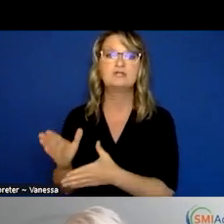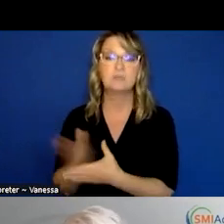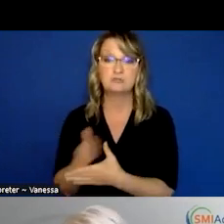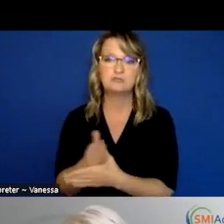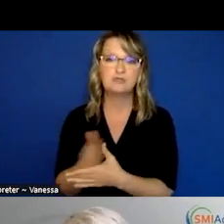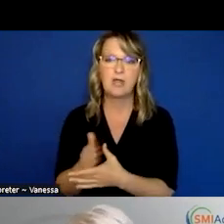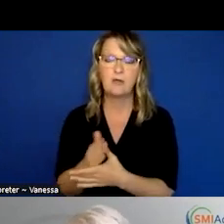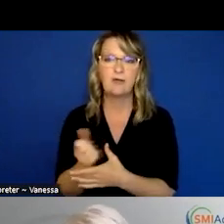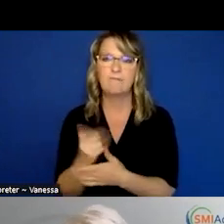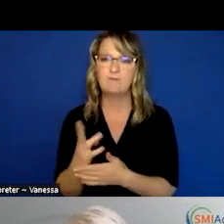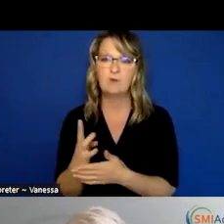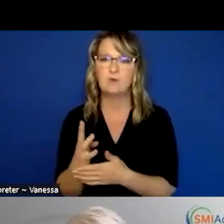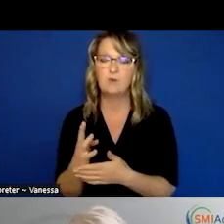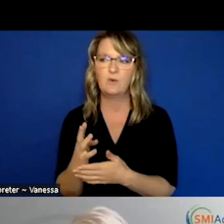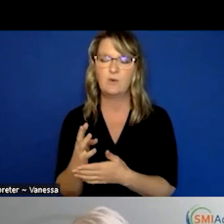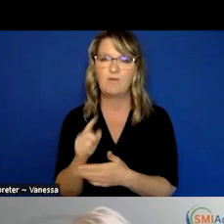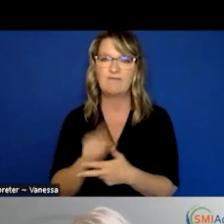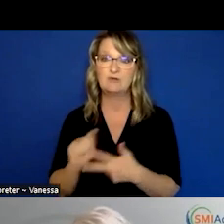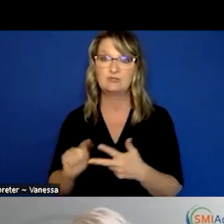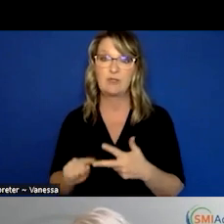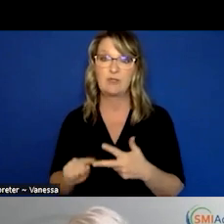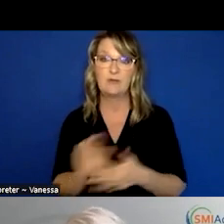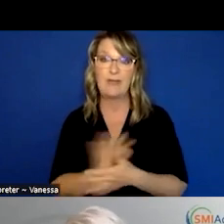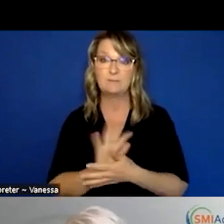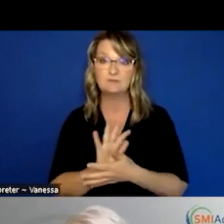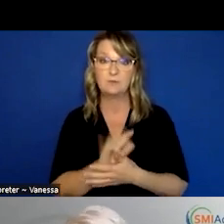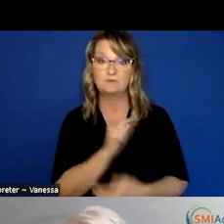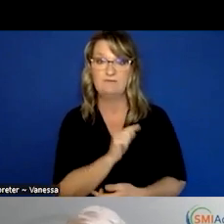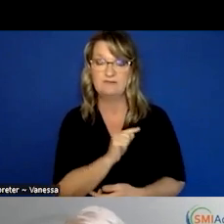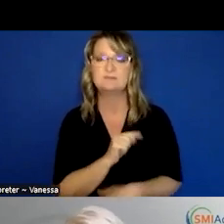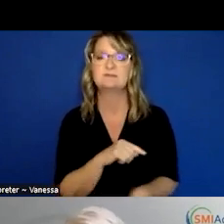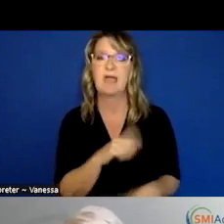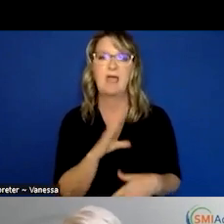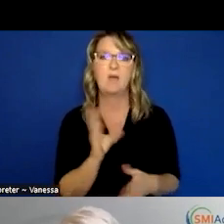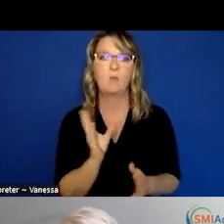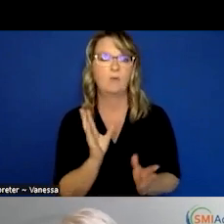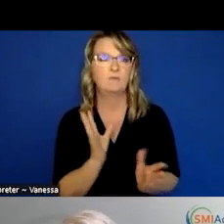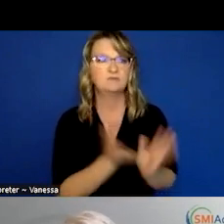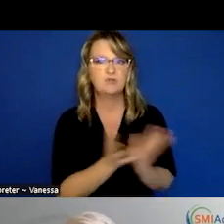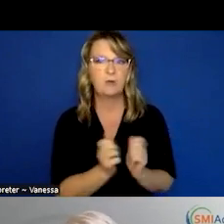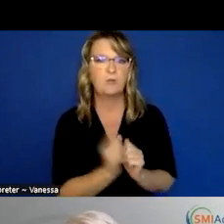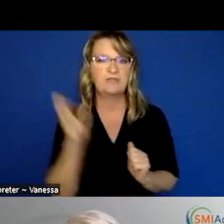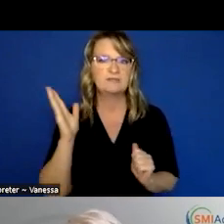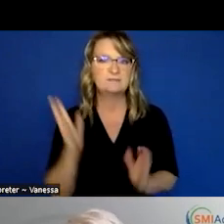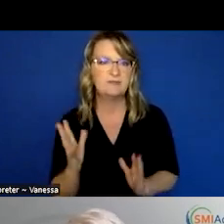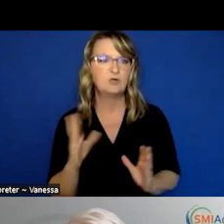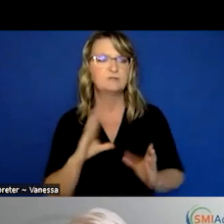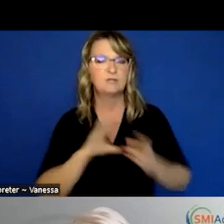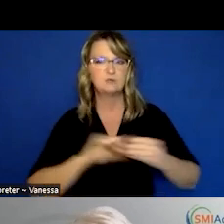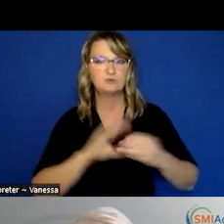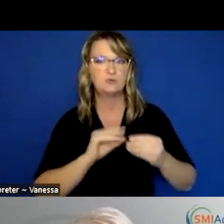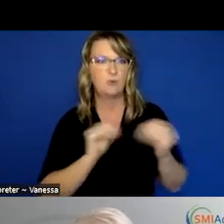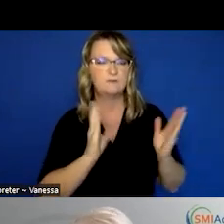the first 3 episodes of this series and talking with actually the speakers and the storytellers from